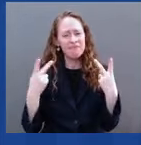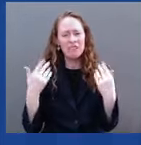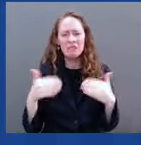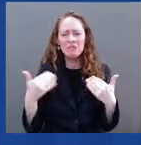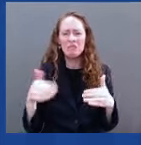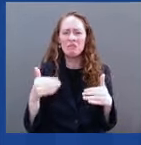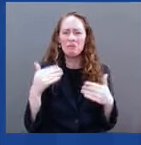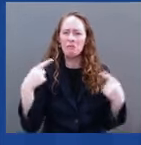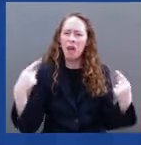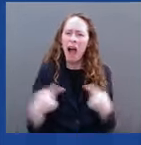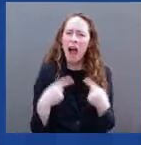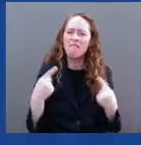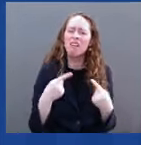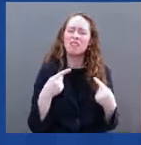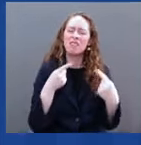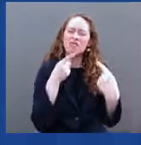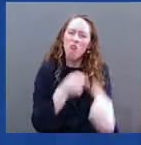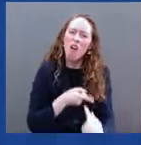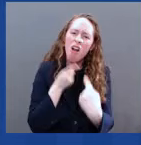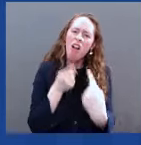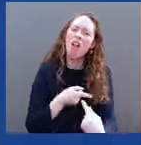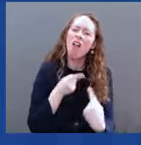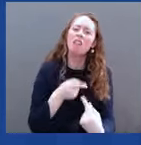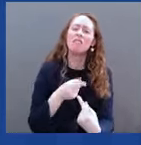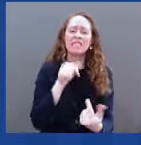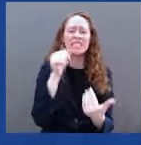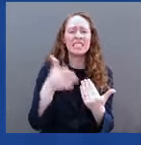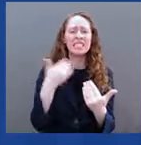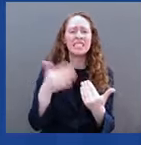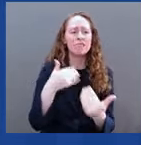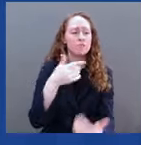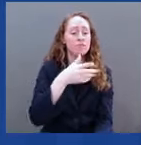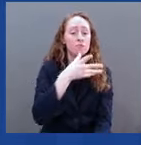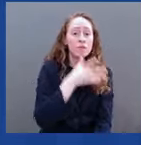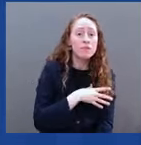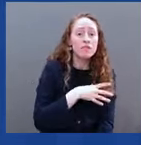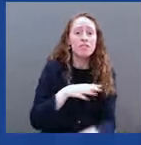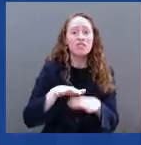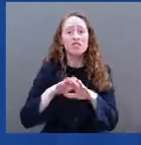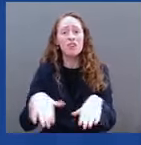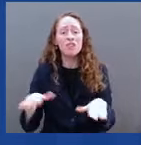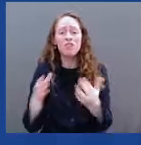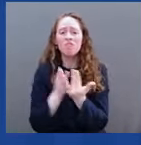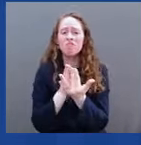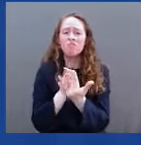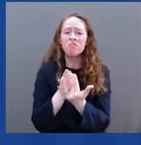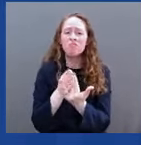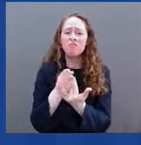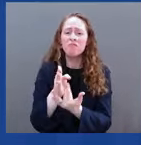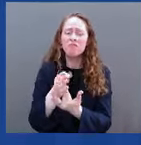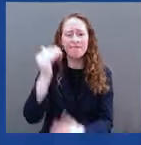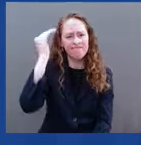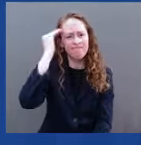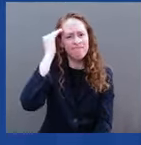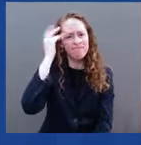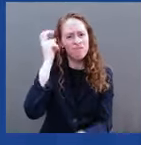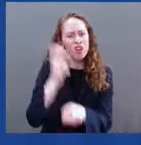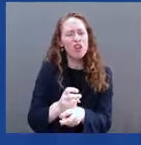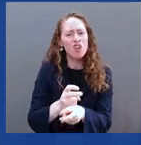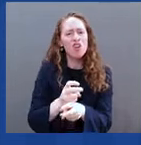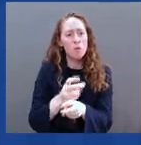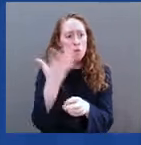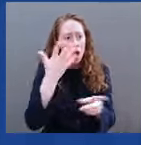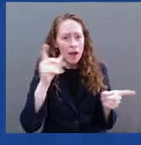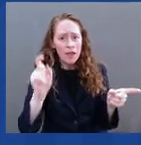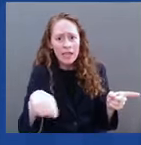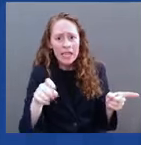throughout Ukraine, and those who have made it across the border. I plan on attempting to see those folks, as well as I hope I'm